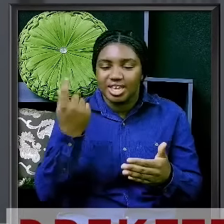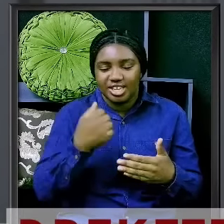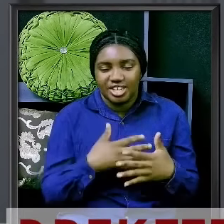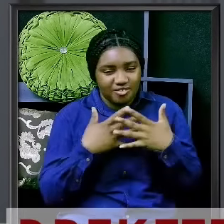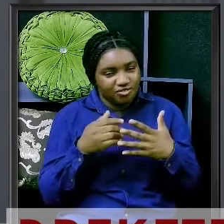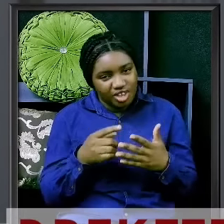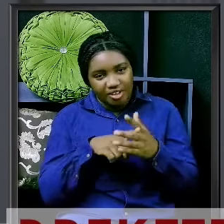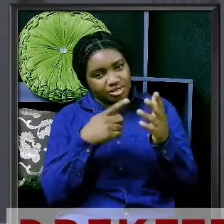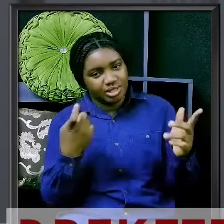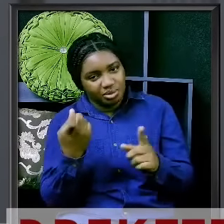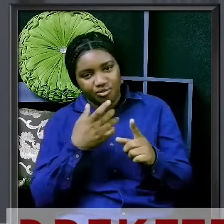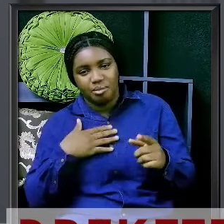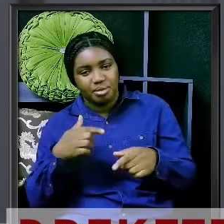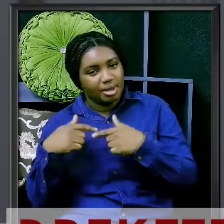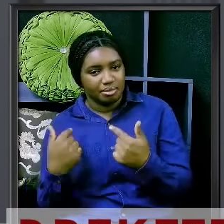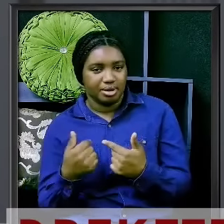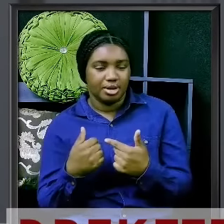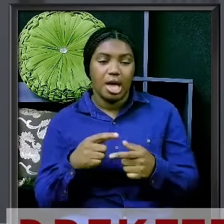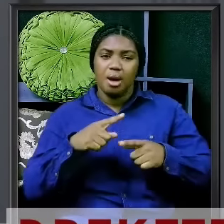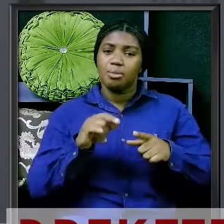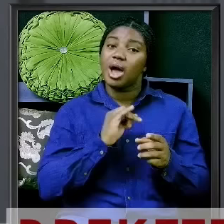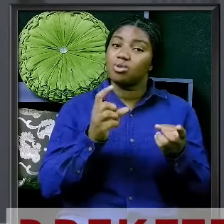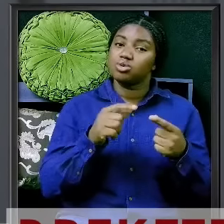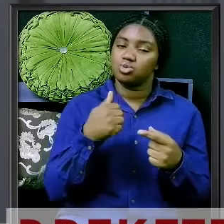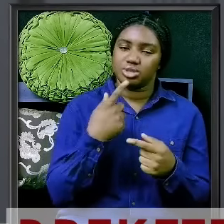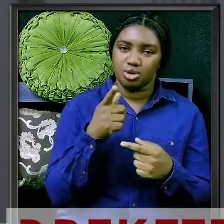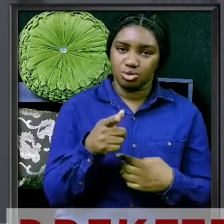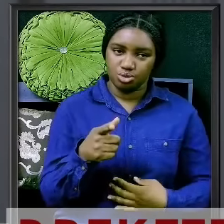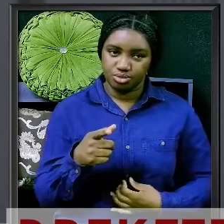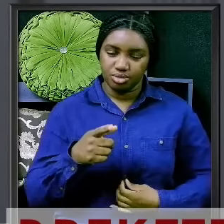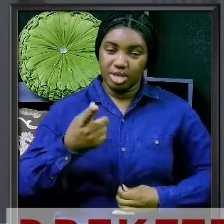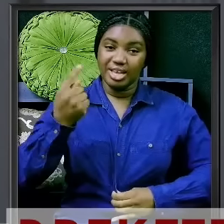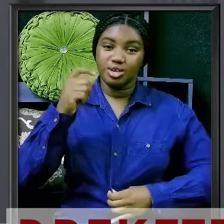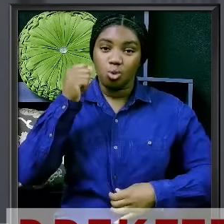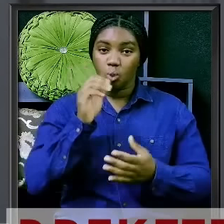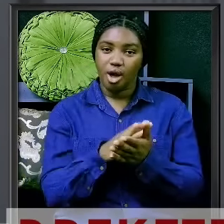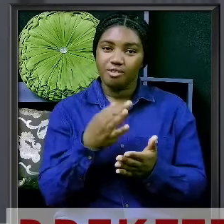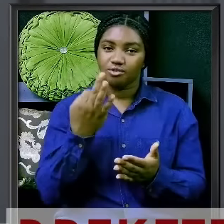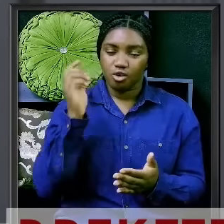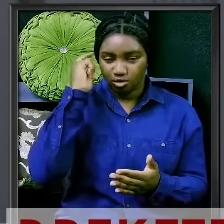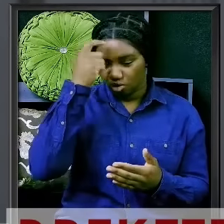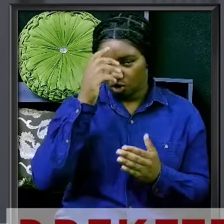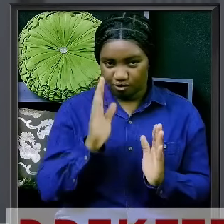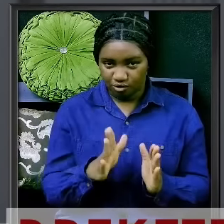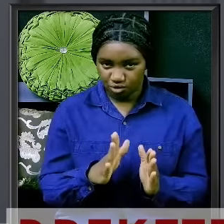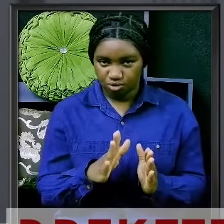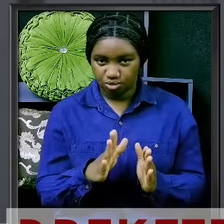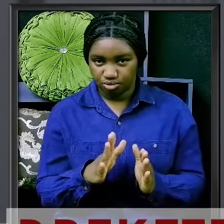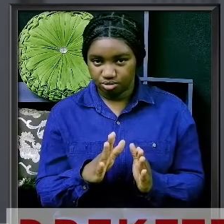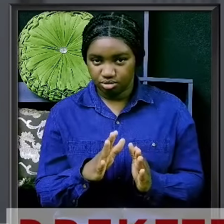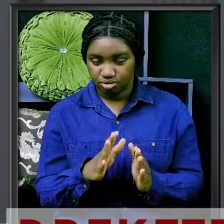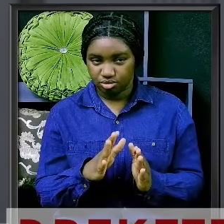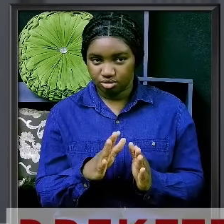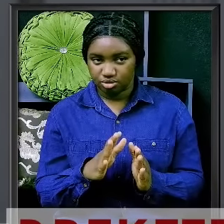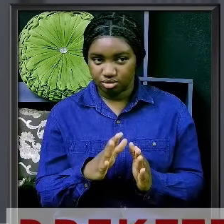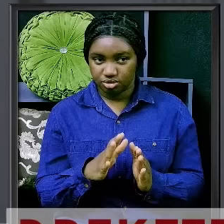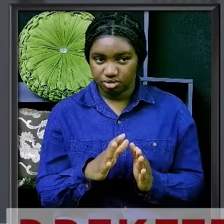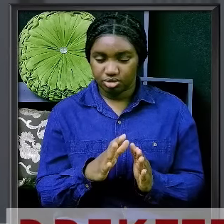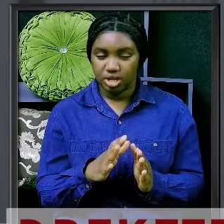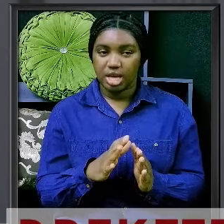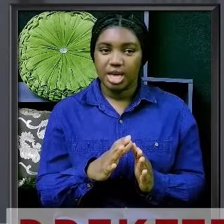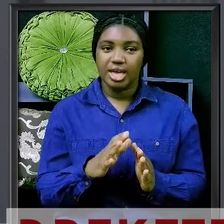mind. I want to tell you, the wife of the governor, as we have concluded about the governor,